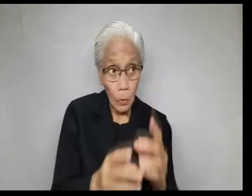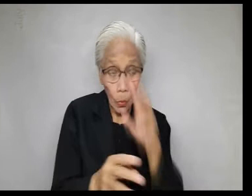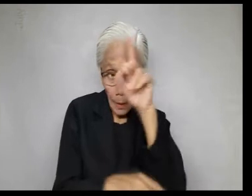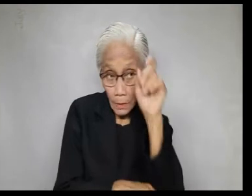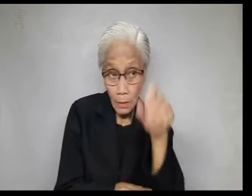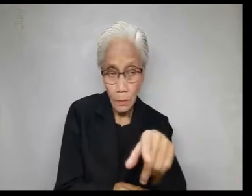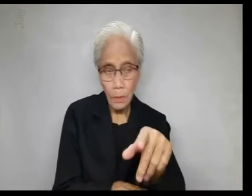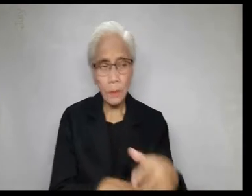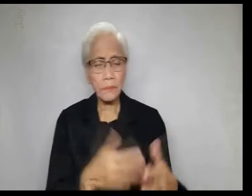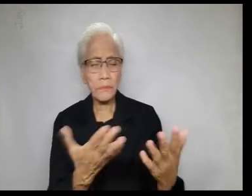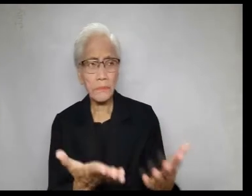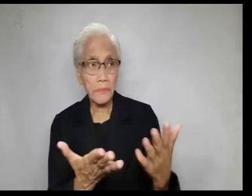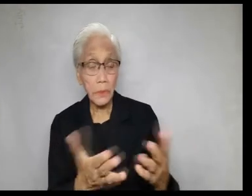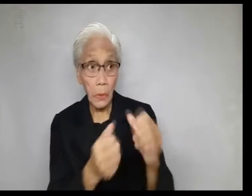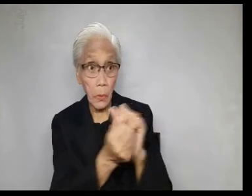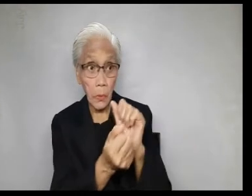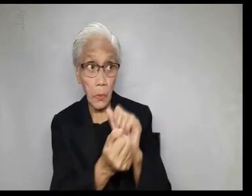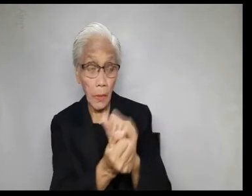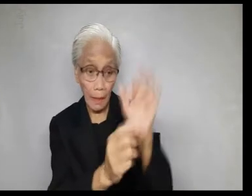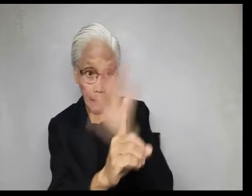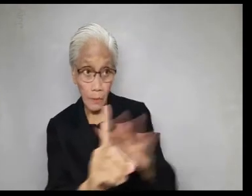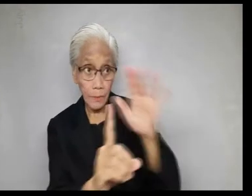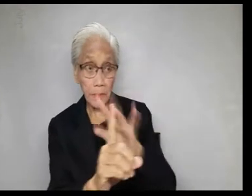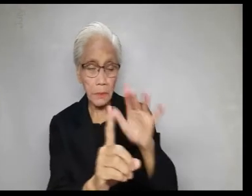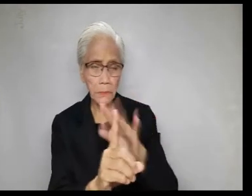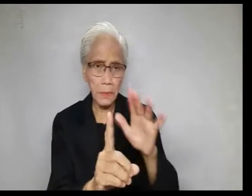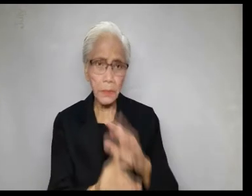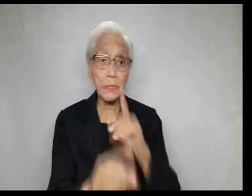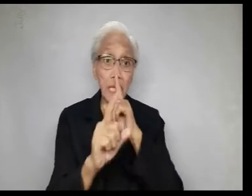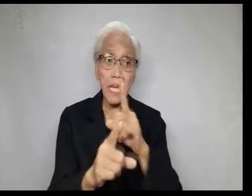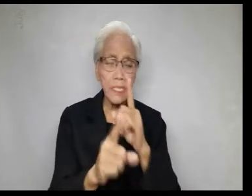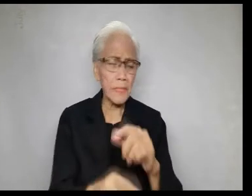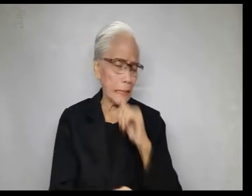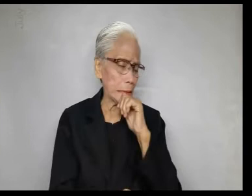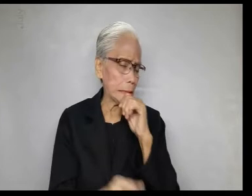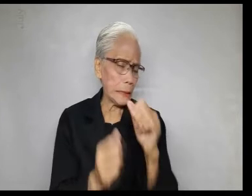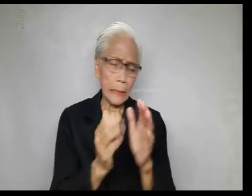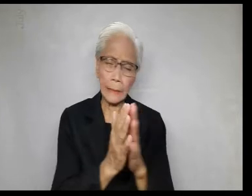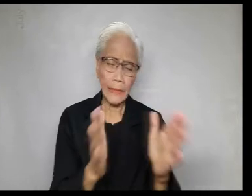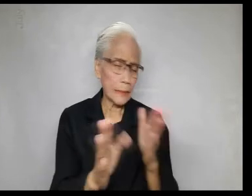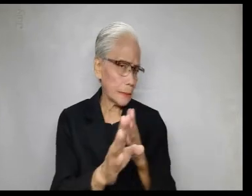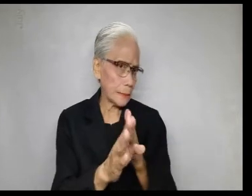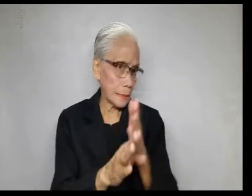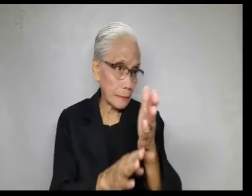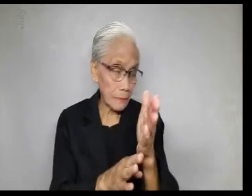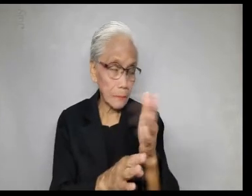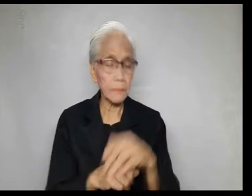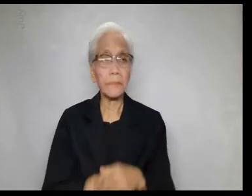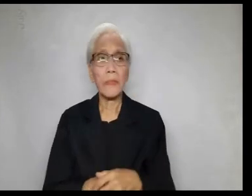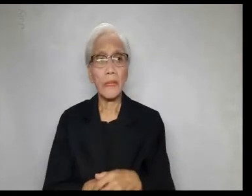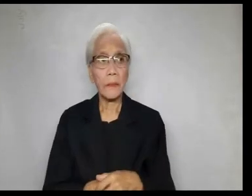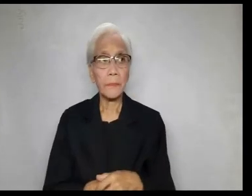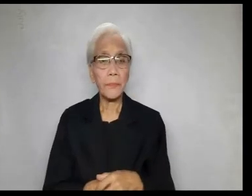is a painfully valid question based on an irrefutable personal observation, the answer is